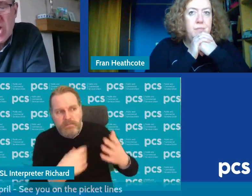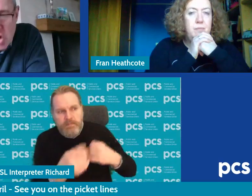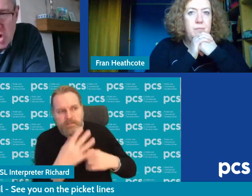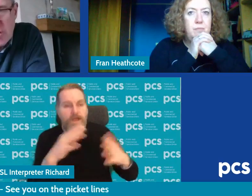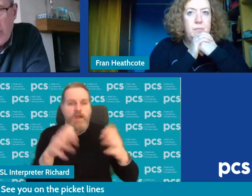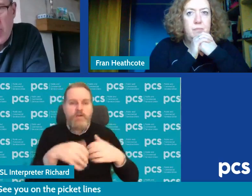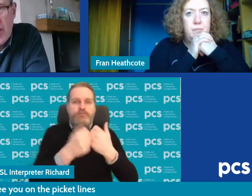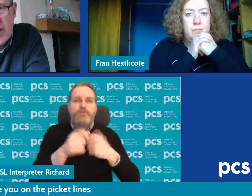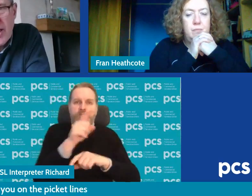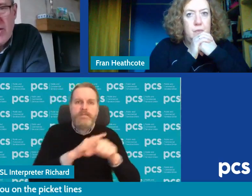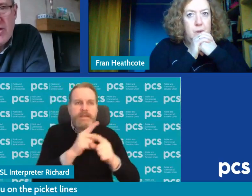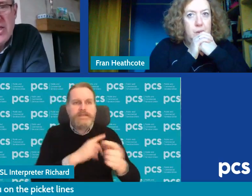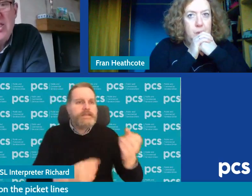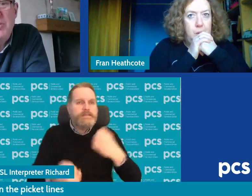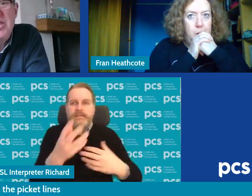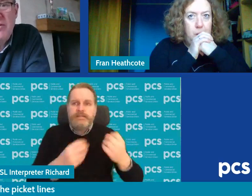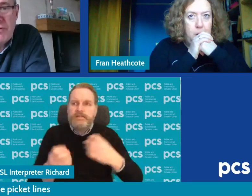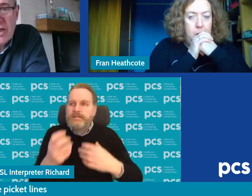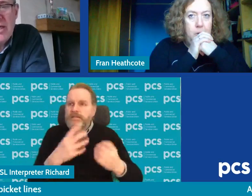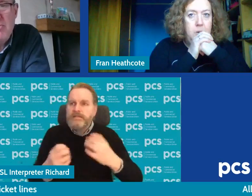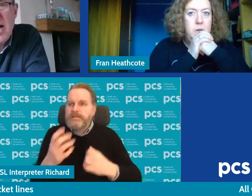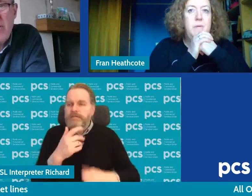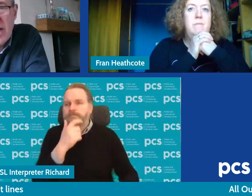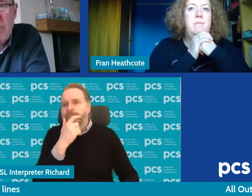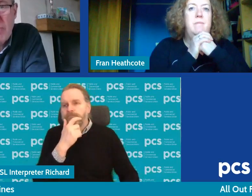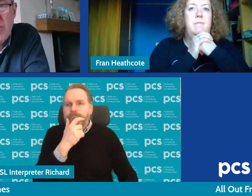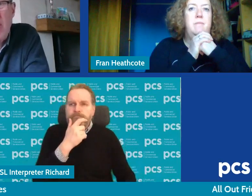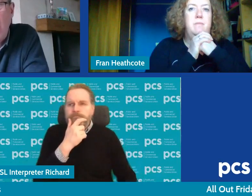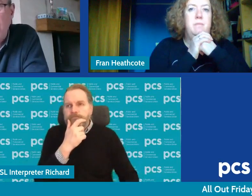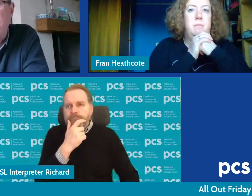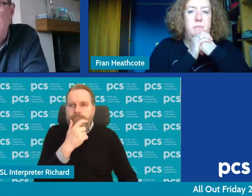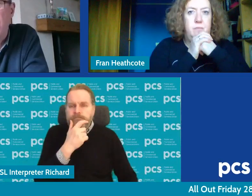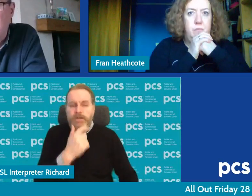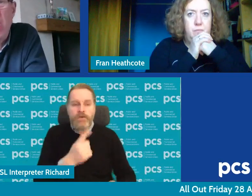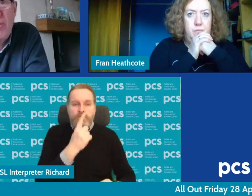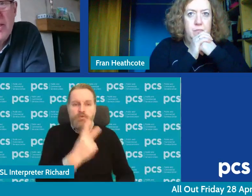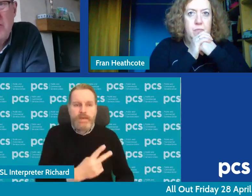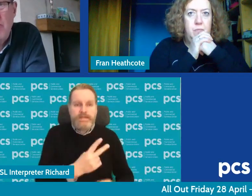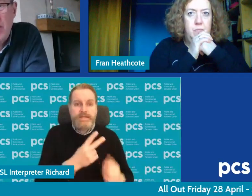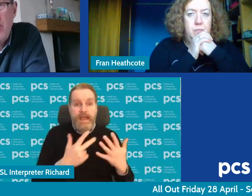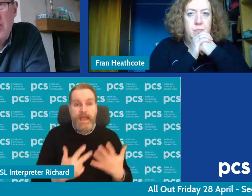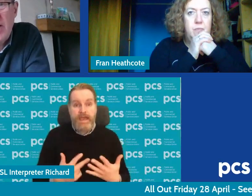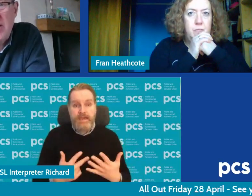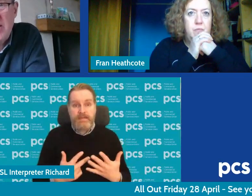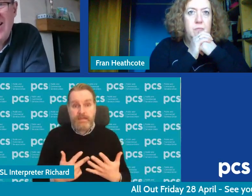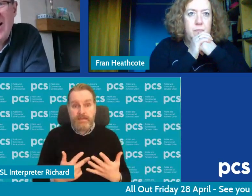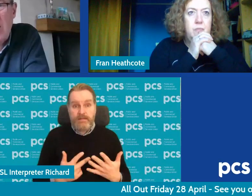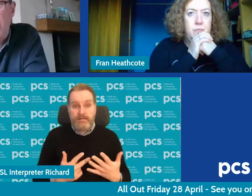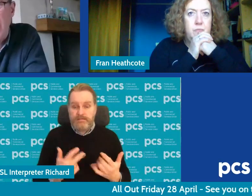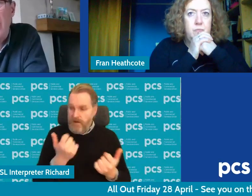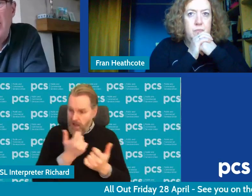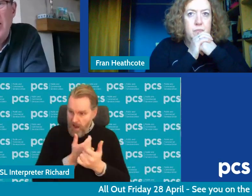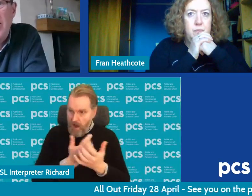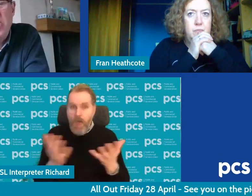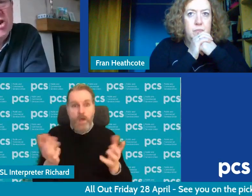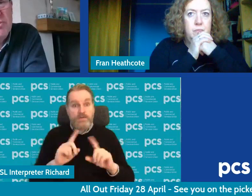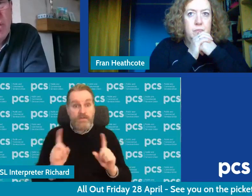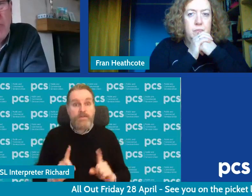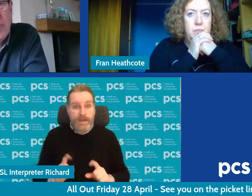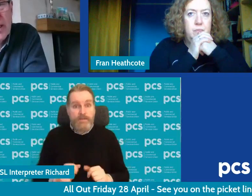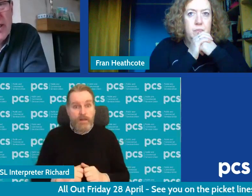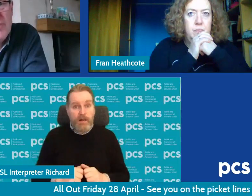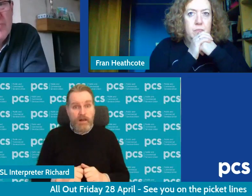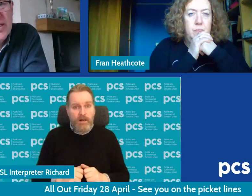the decision around the 28th did specifically marry up with a lot of membership comments at previous events as to how that isn't